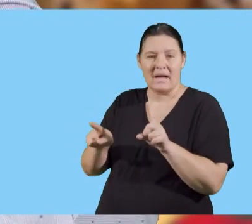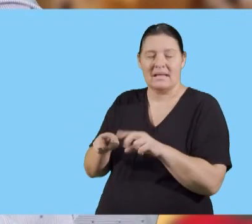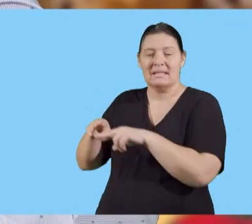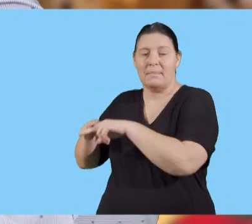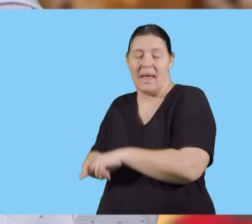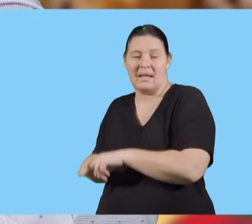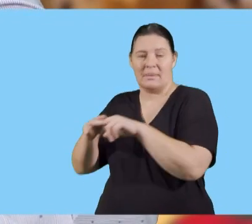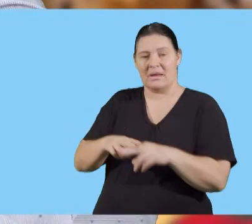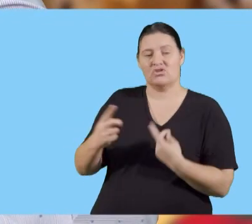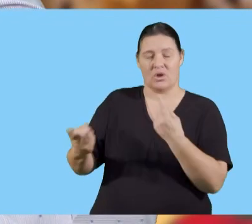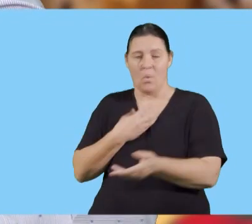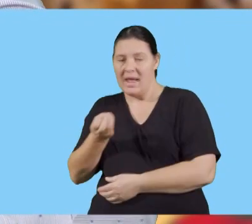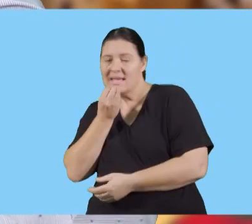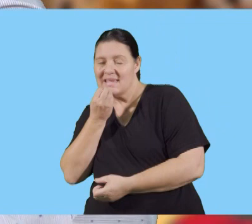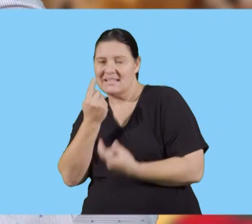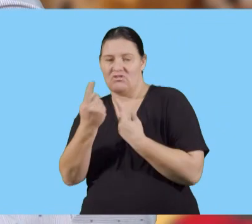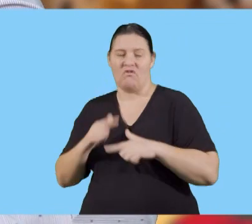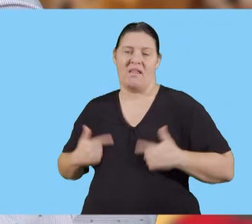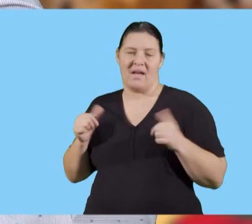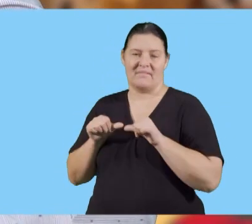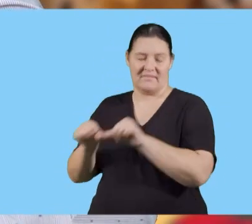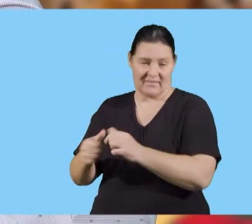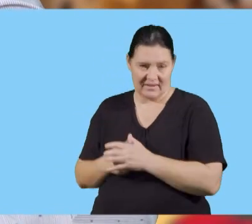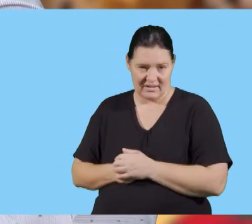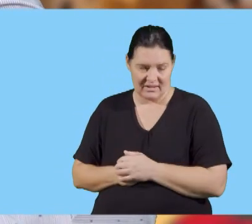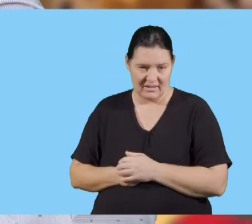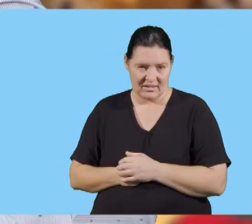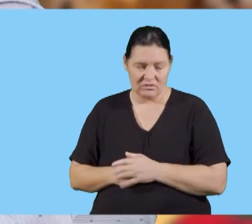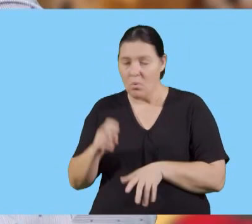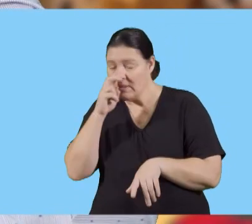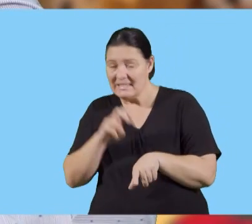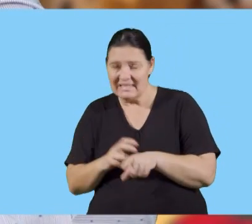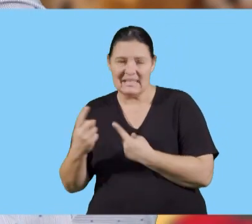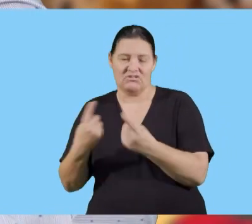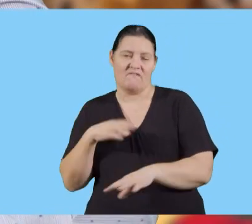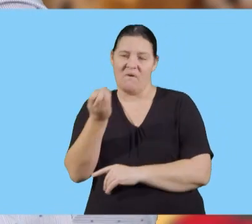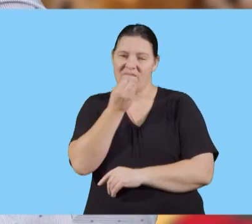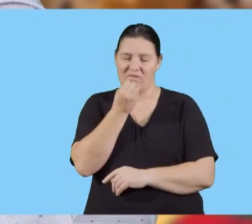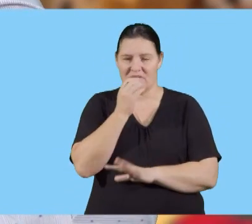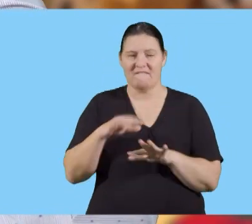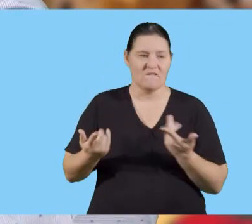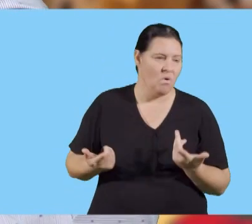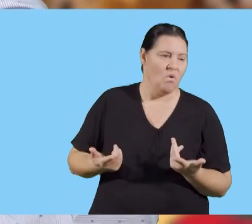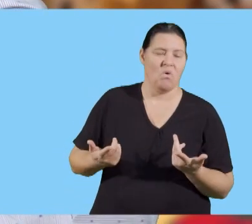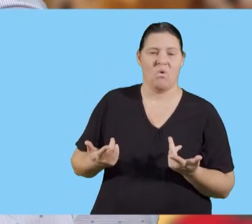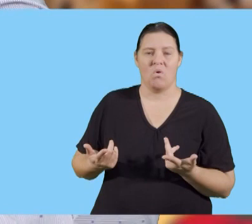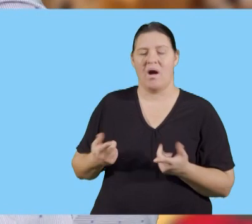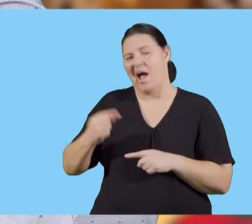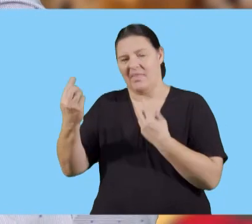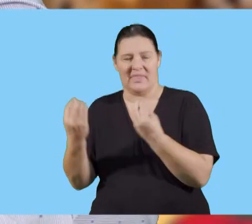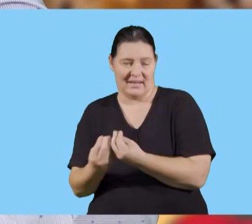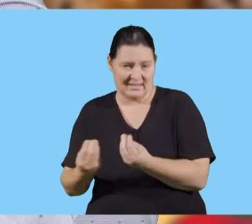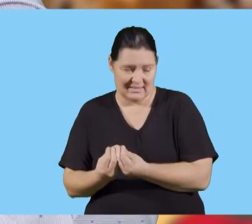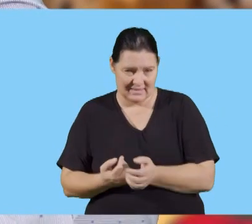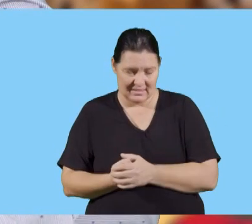they are interdependent on each other for survival. So this means that they need each other for nutrition, they need each other for